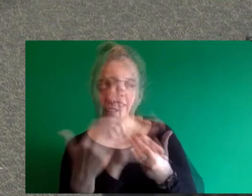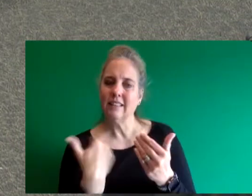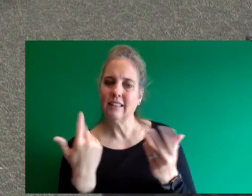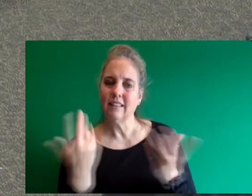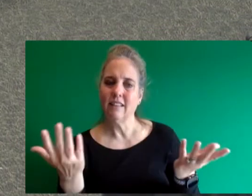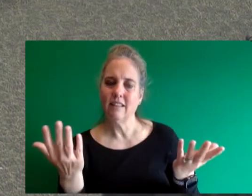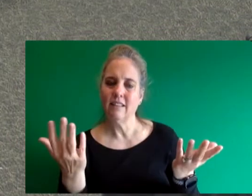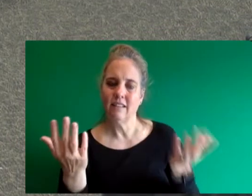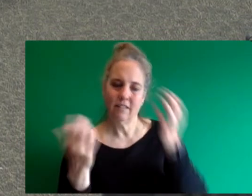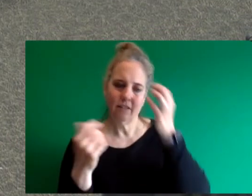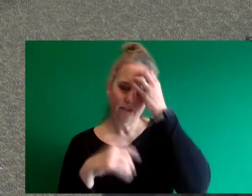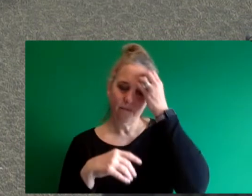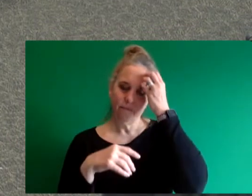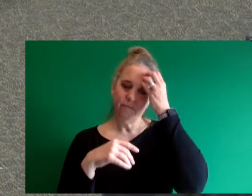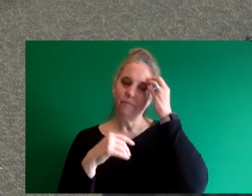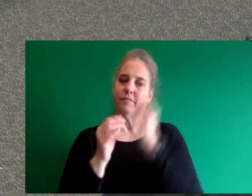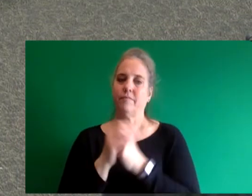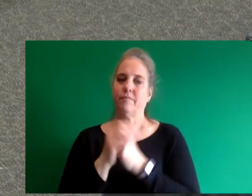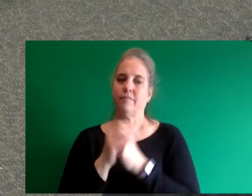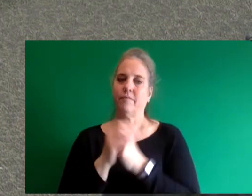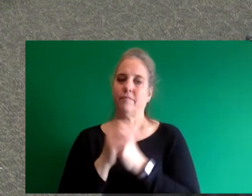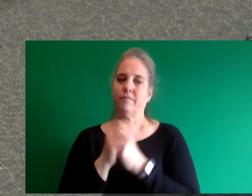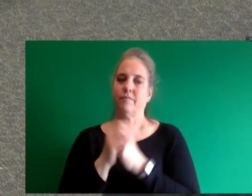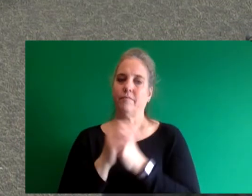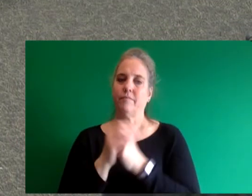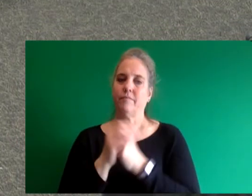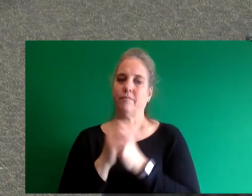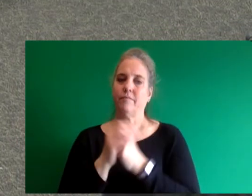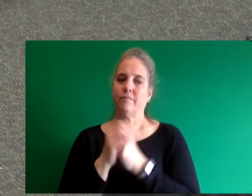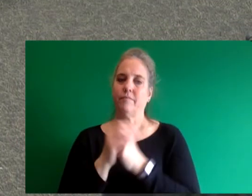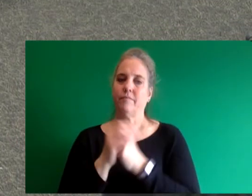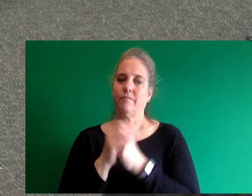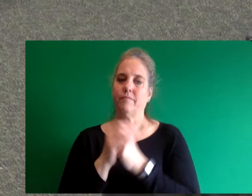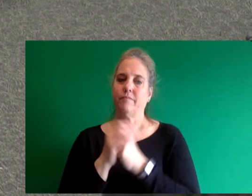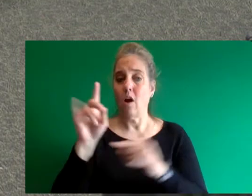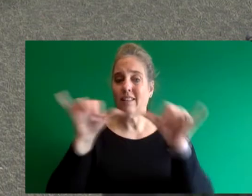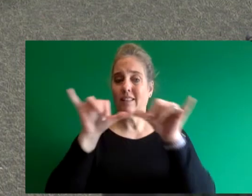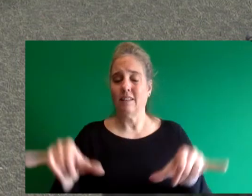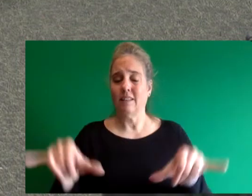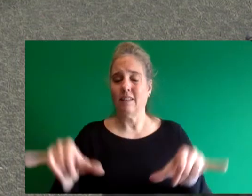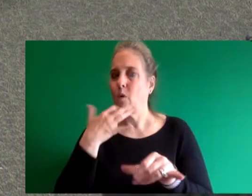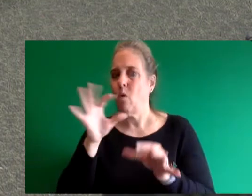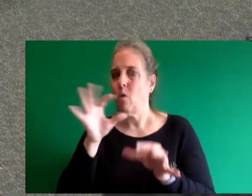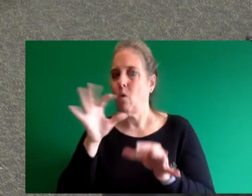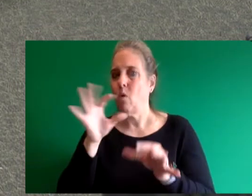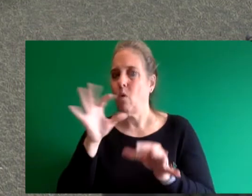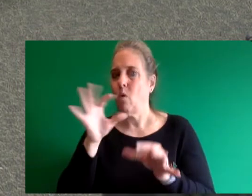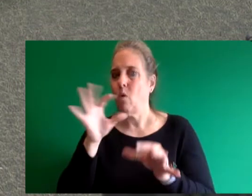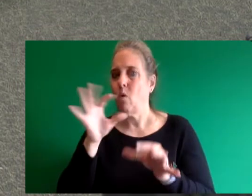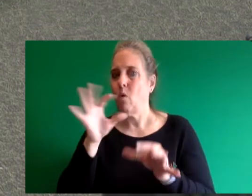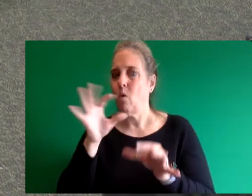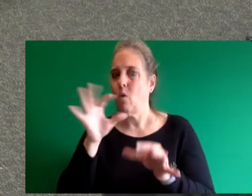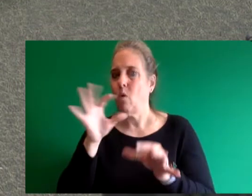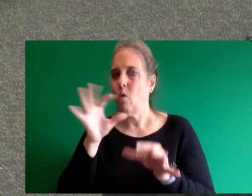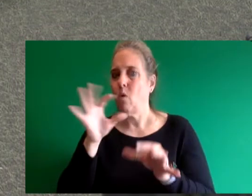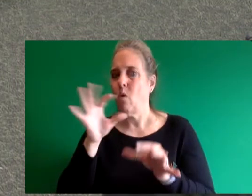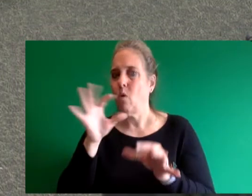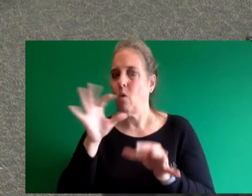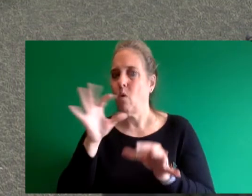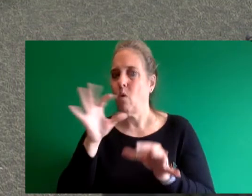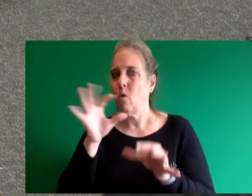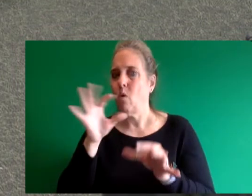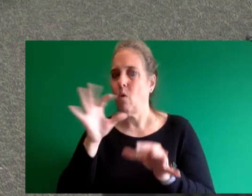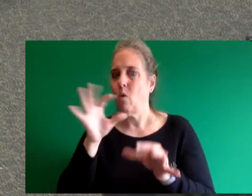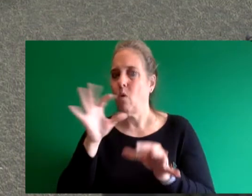bulk system is now delayed, right? So if we're a district that already has done this, and now you think about the other 16 or so in our community that don't have